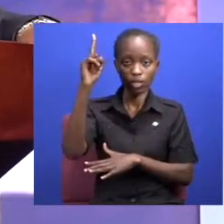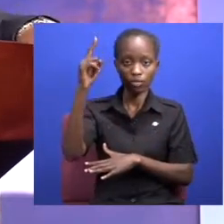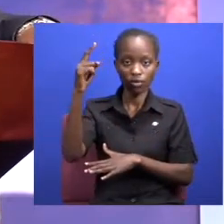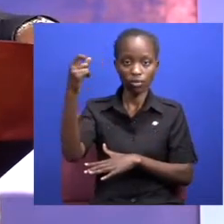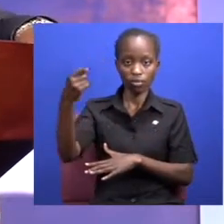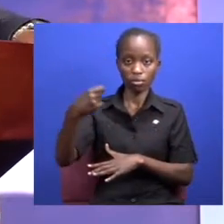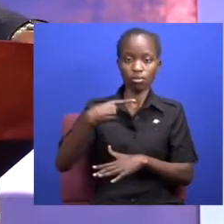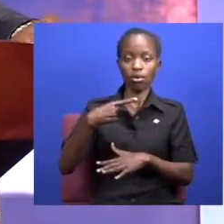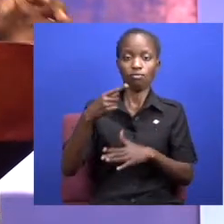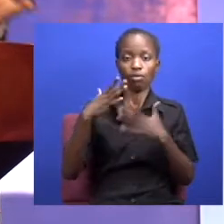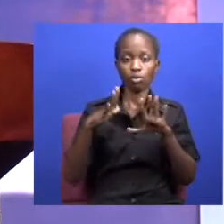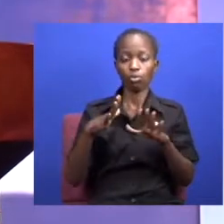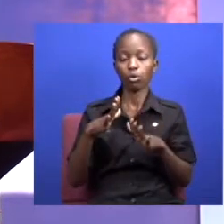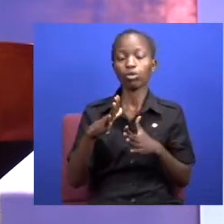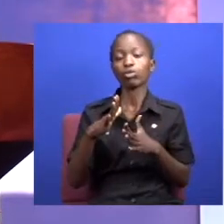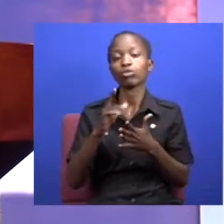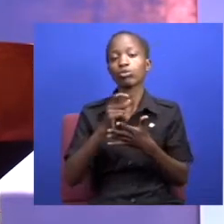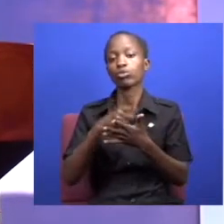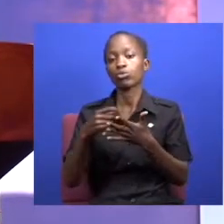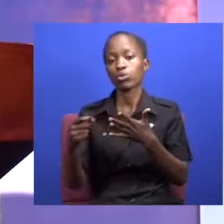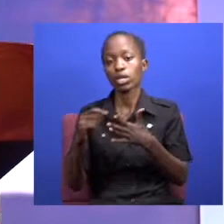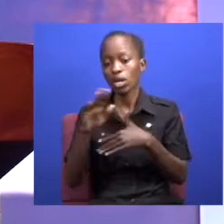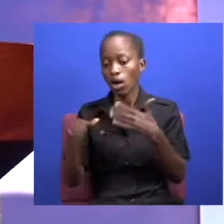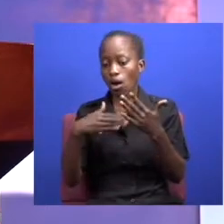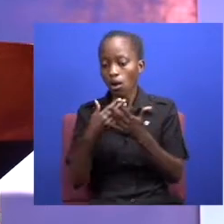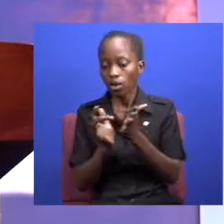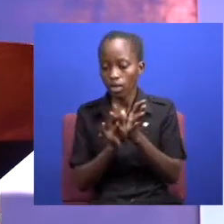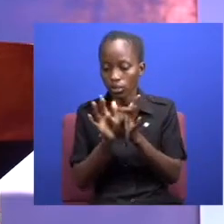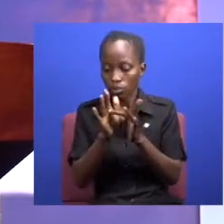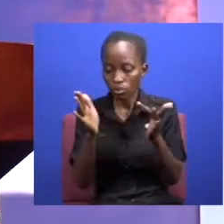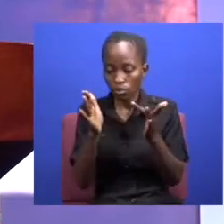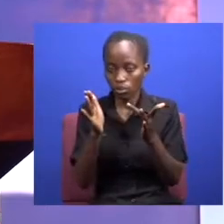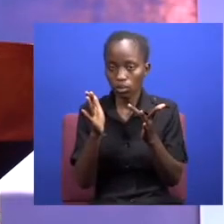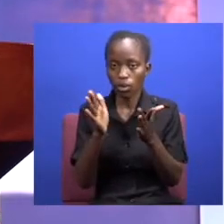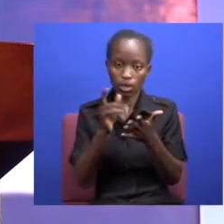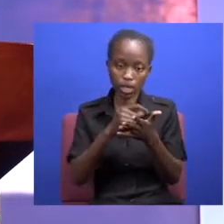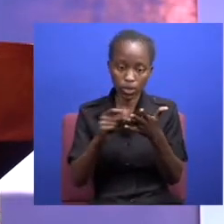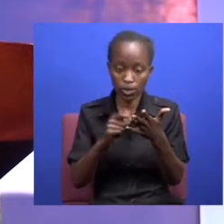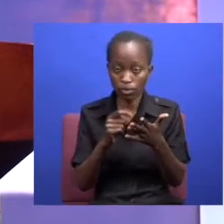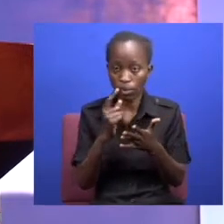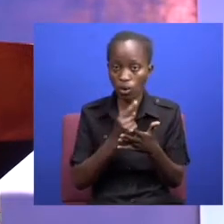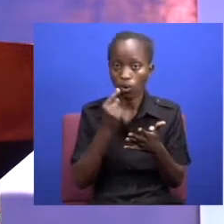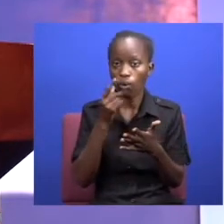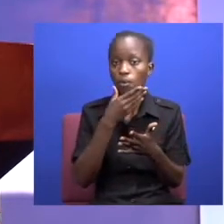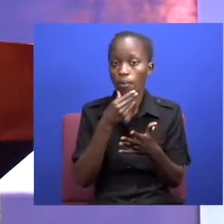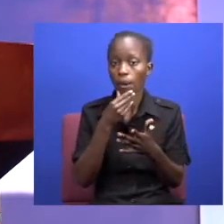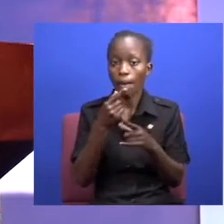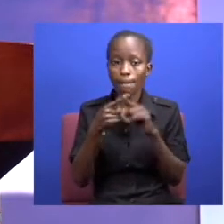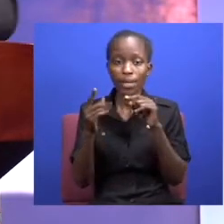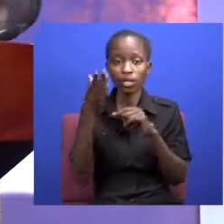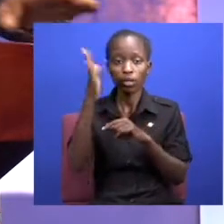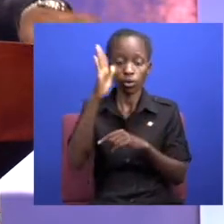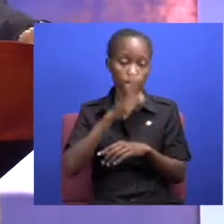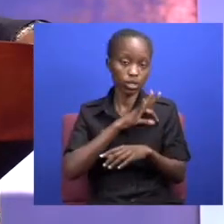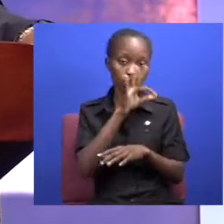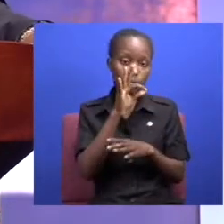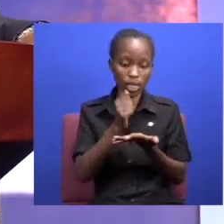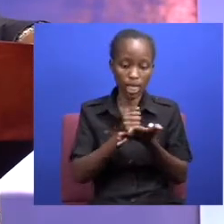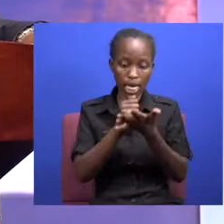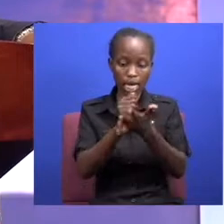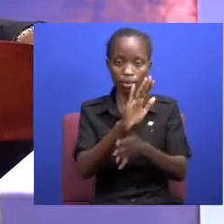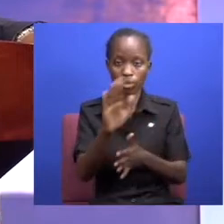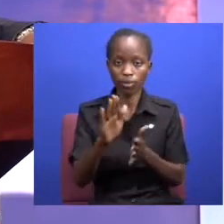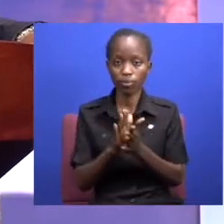that the books of the Bible were written by men, all the words were inspired by God.